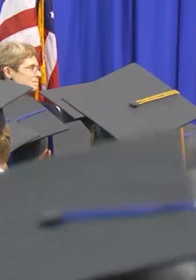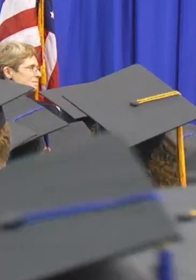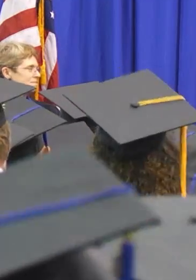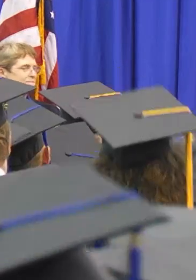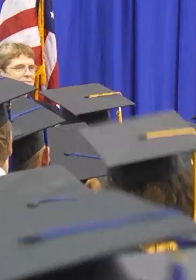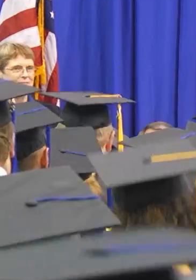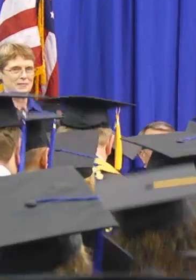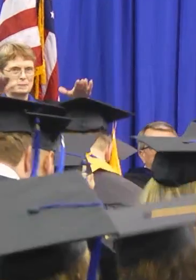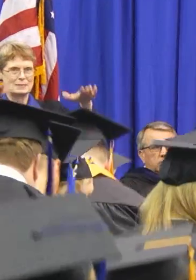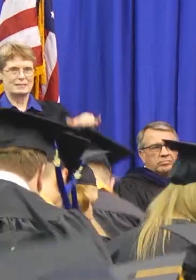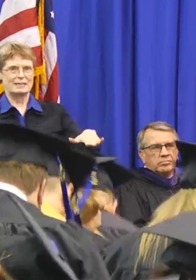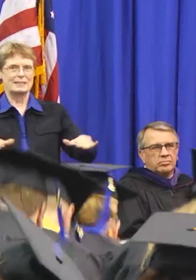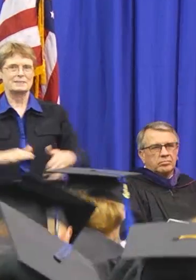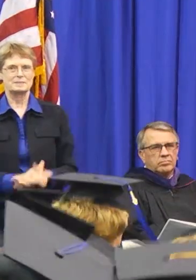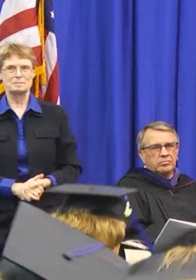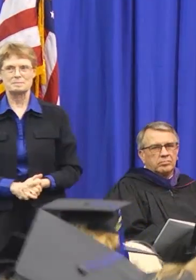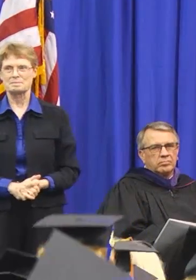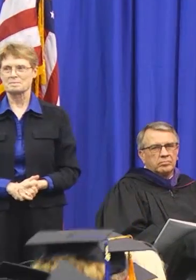You may be seated.